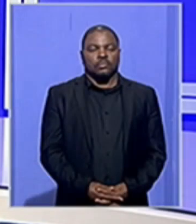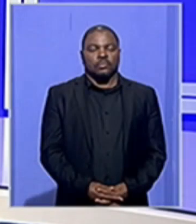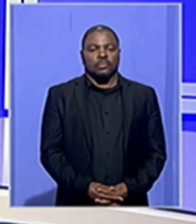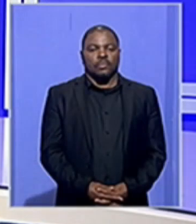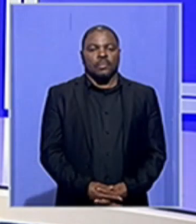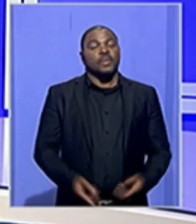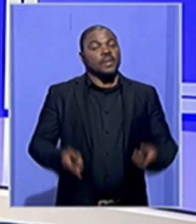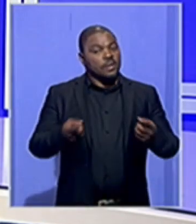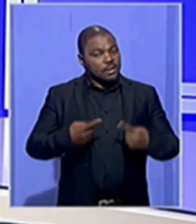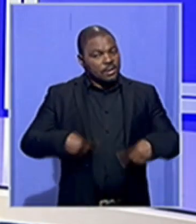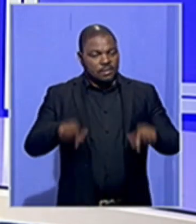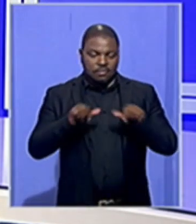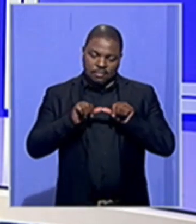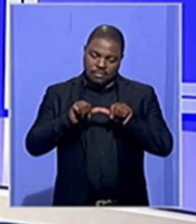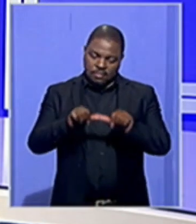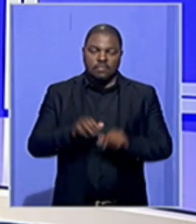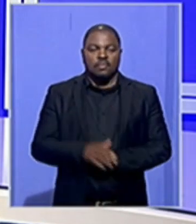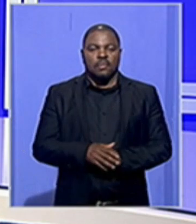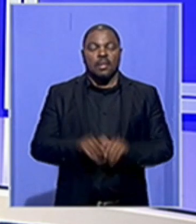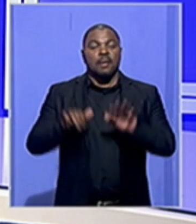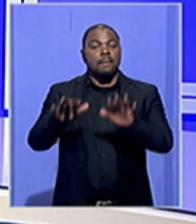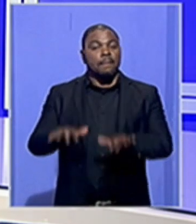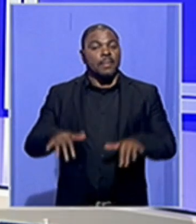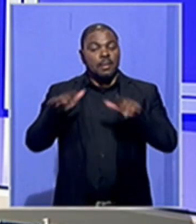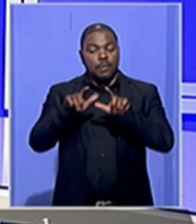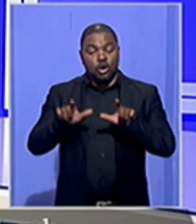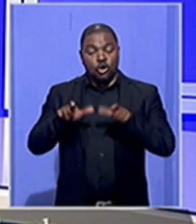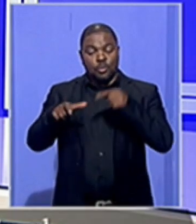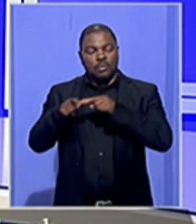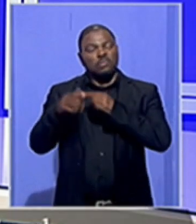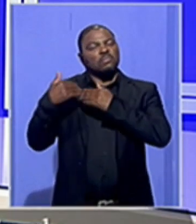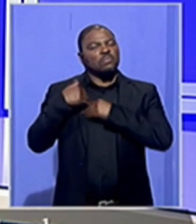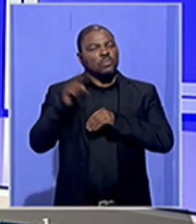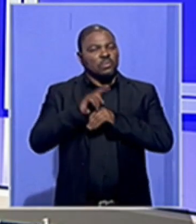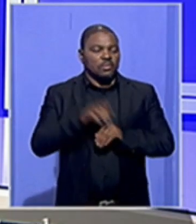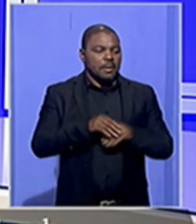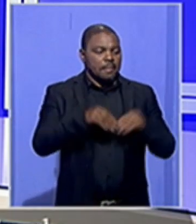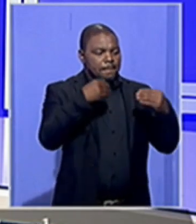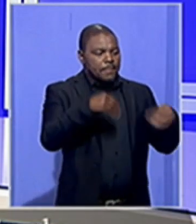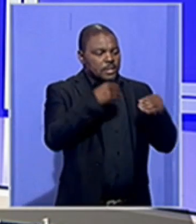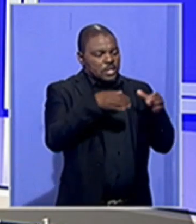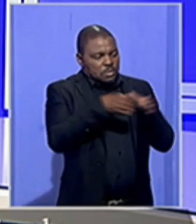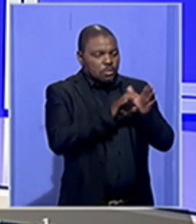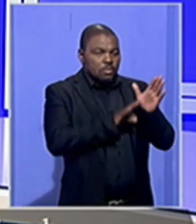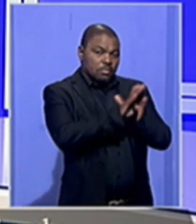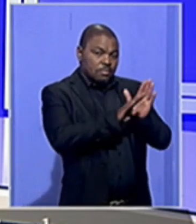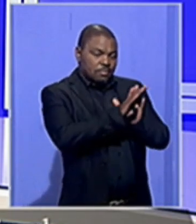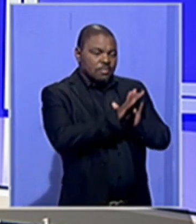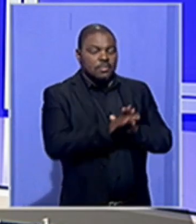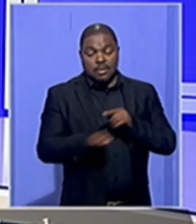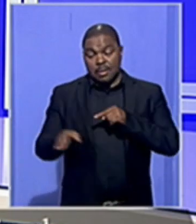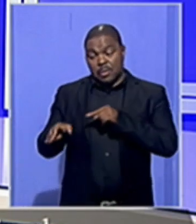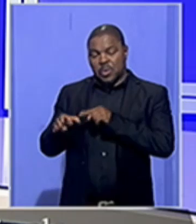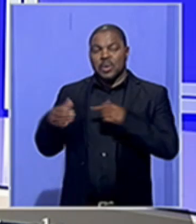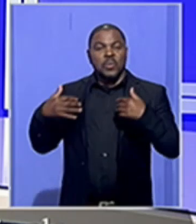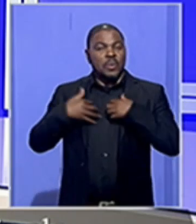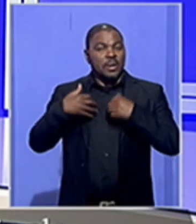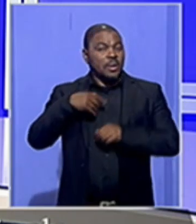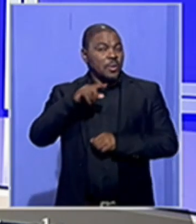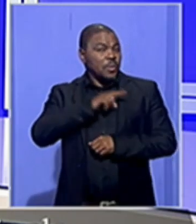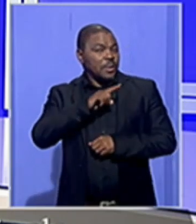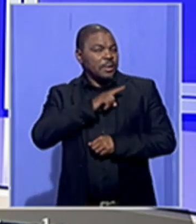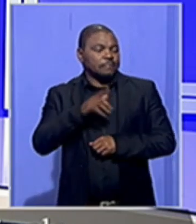A re tswele pele. Komiti ya Palamente e malebana le tlhabololo ya dikgwebo potlana ya re e tshwenyegile thata ka maitsholo a go